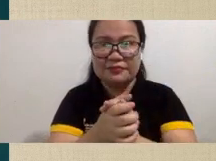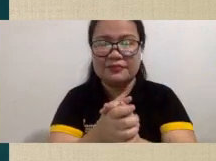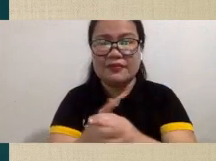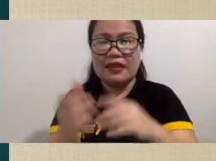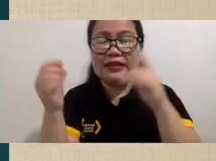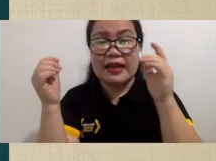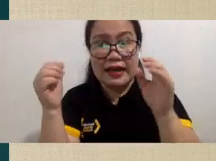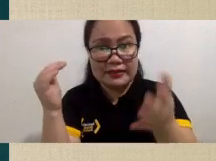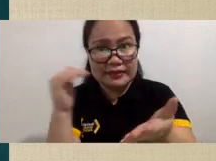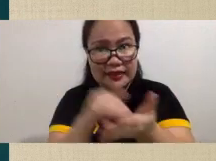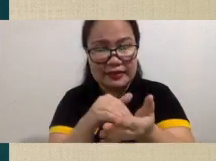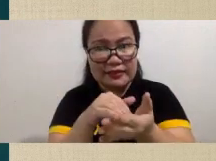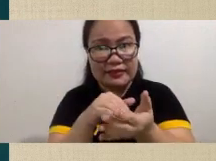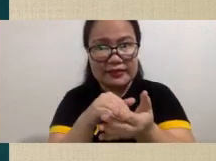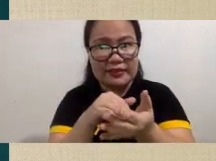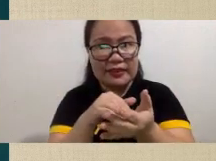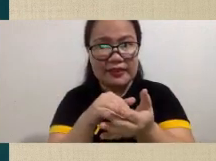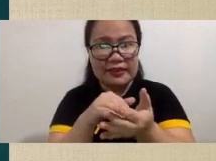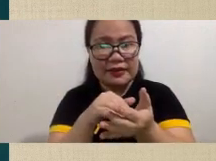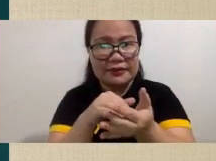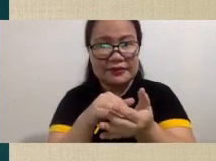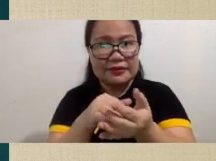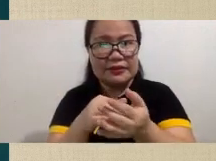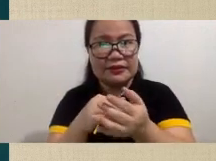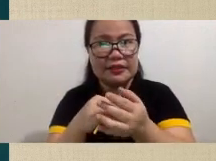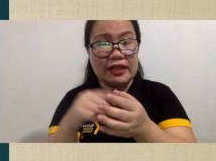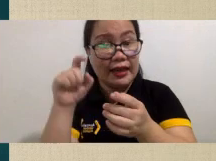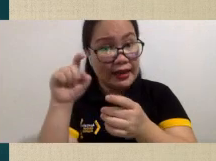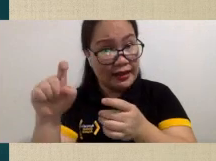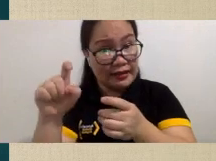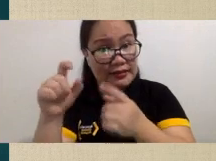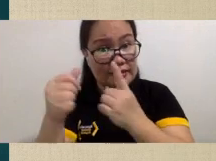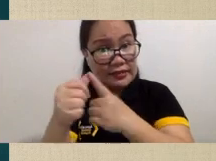Okay? So, again, ganun ulit. This is